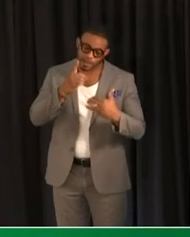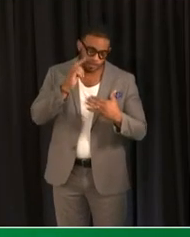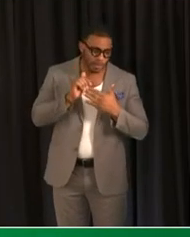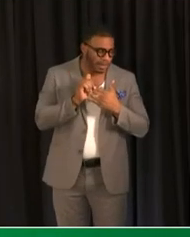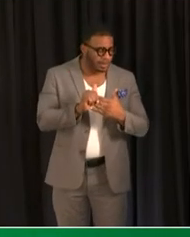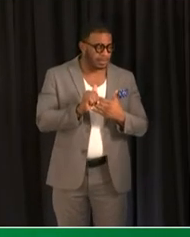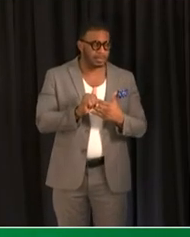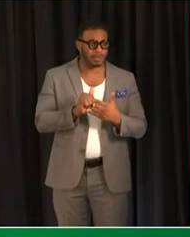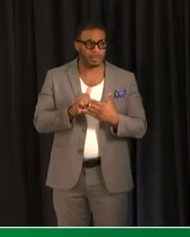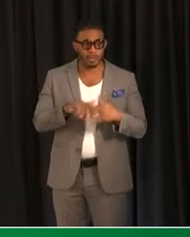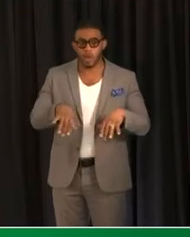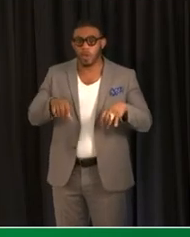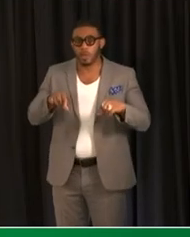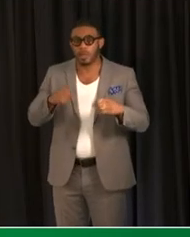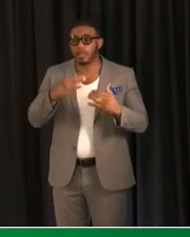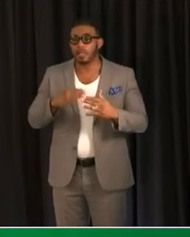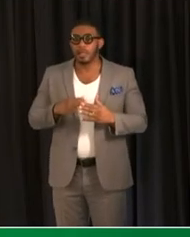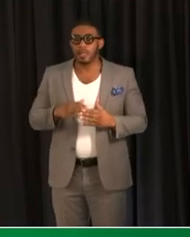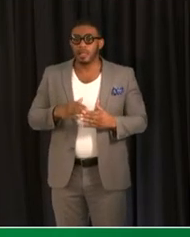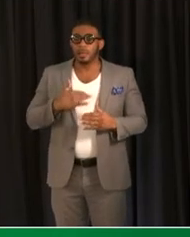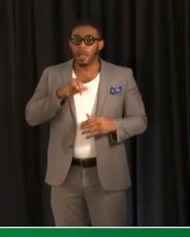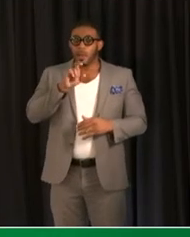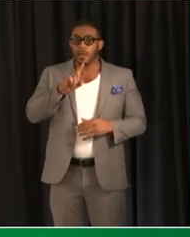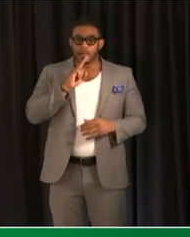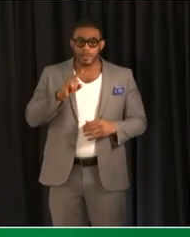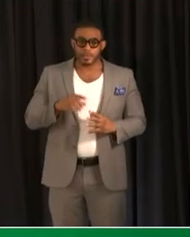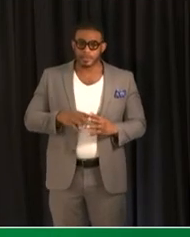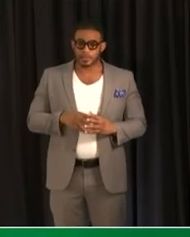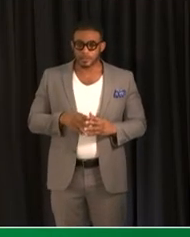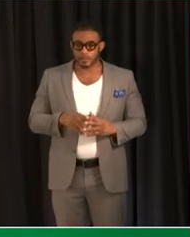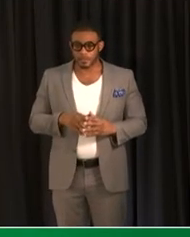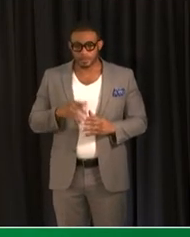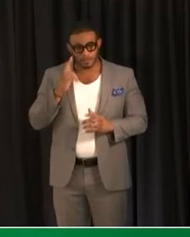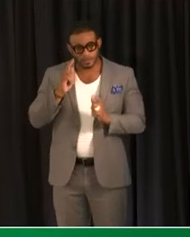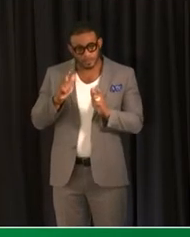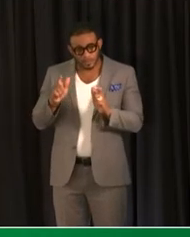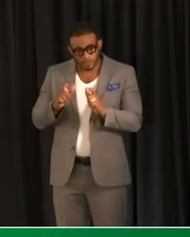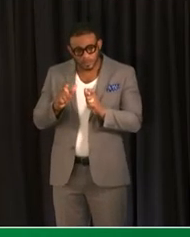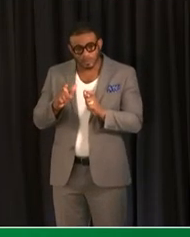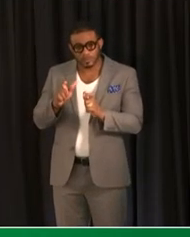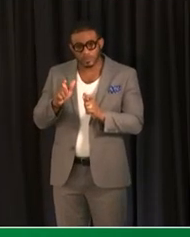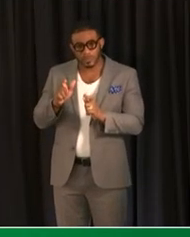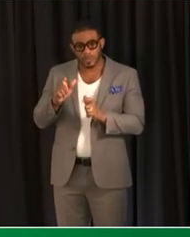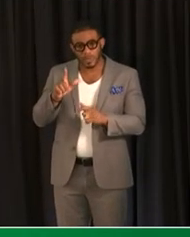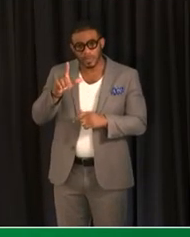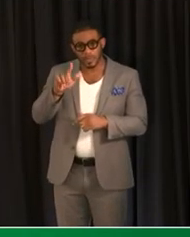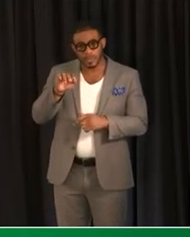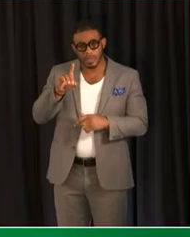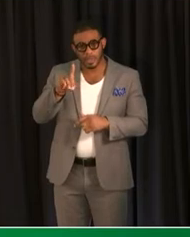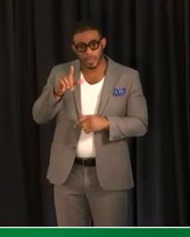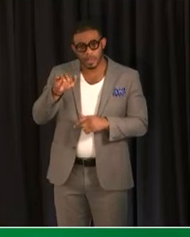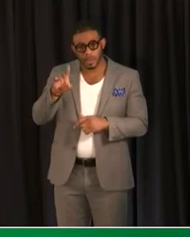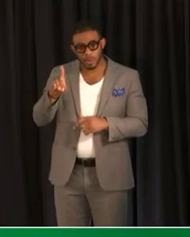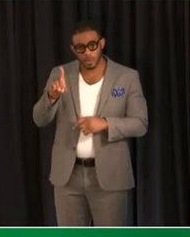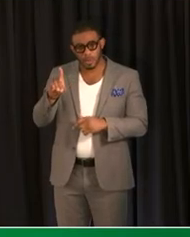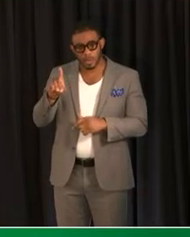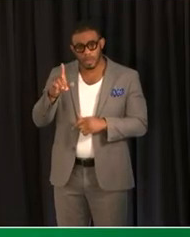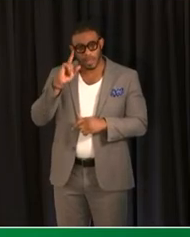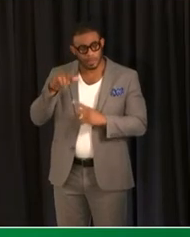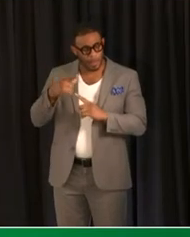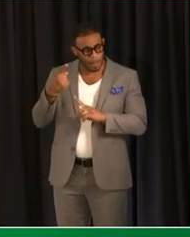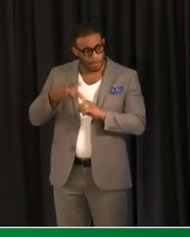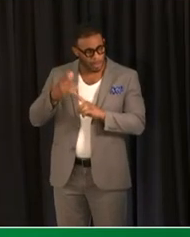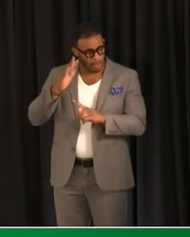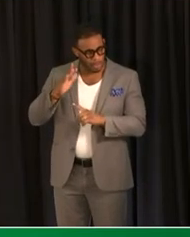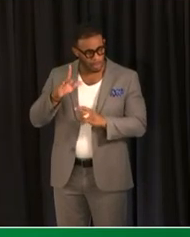thank you guys for holding them. My question is for the small landlords. I think